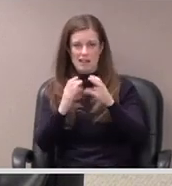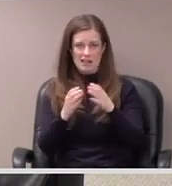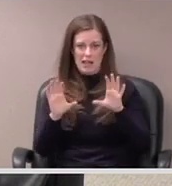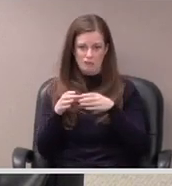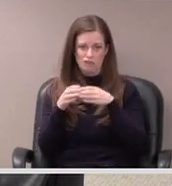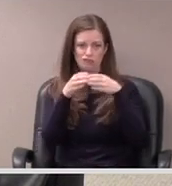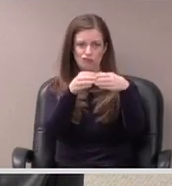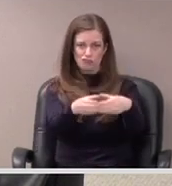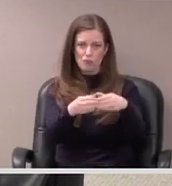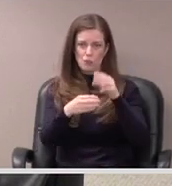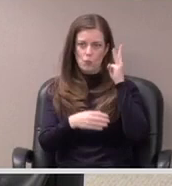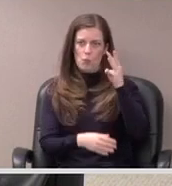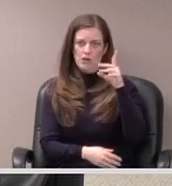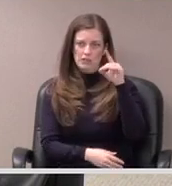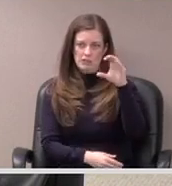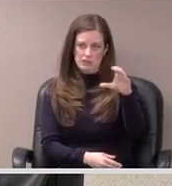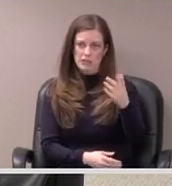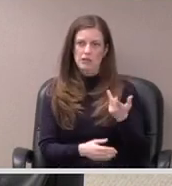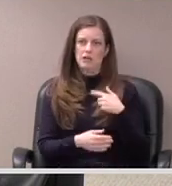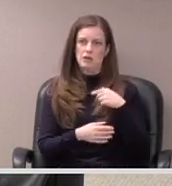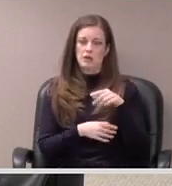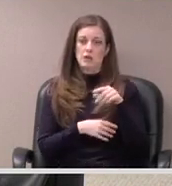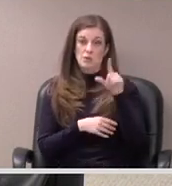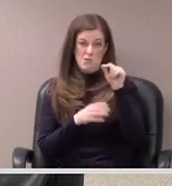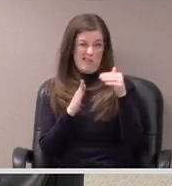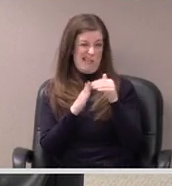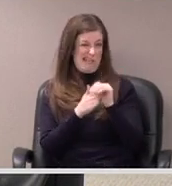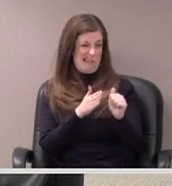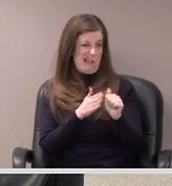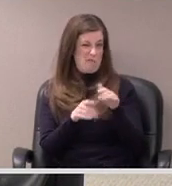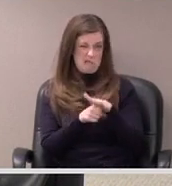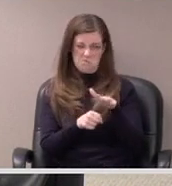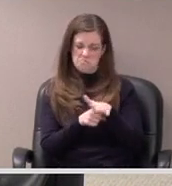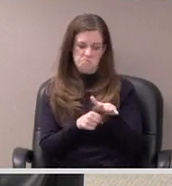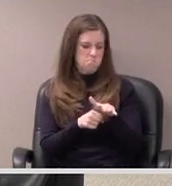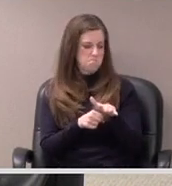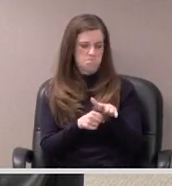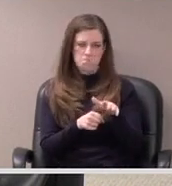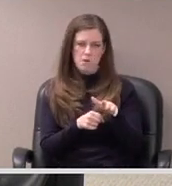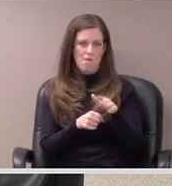Washington, D.C. The $20,000 wasn't enough to